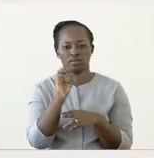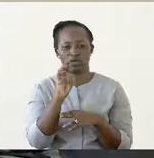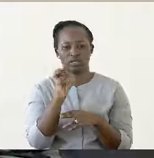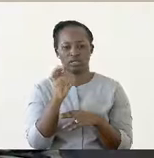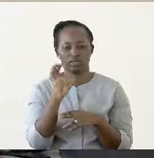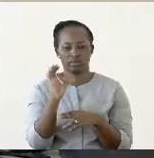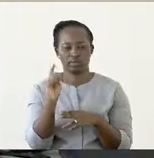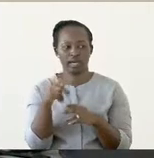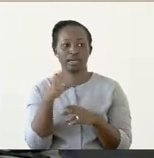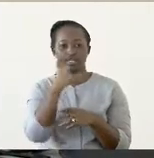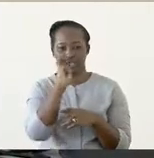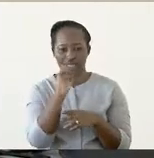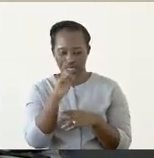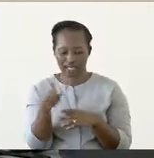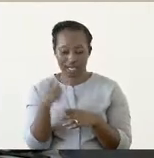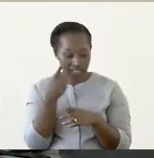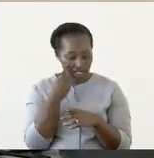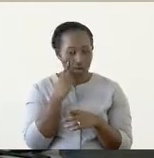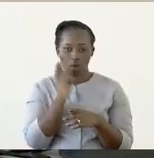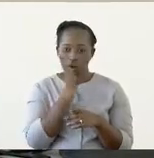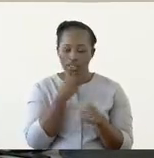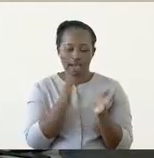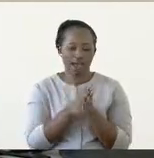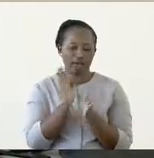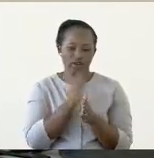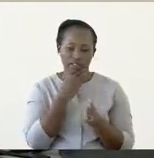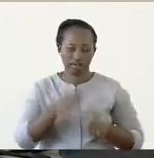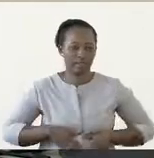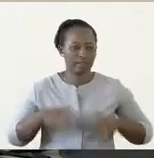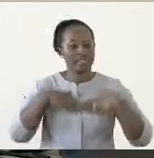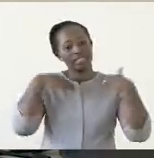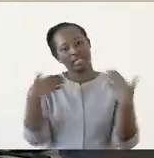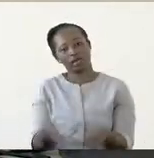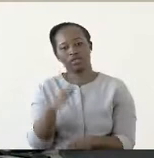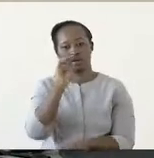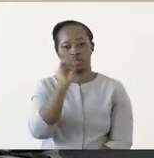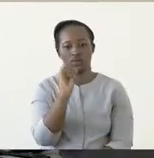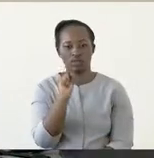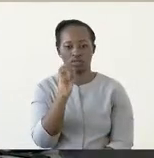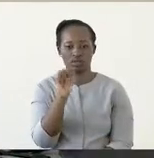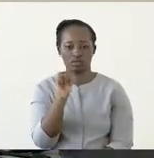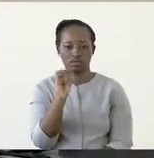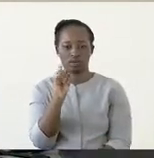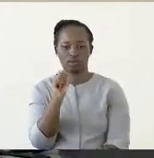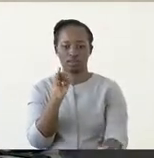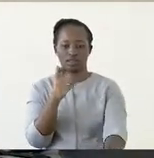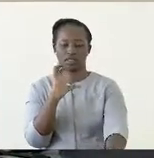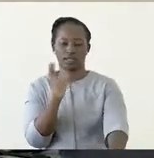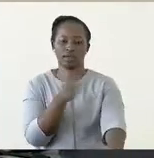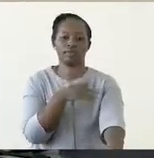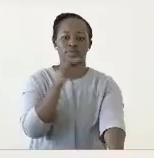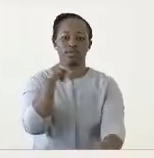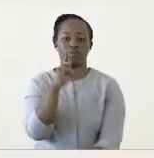water and the water bodies or osmotic pressure of the body fluid. We normally know